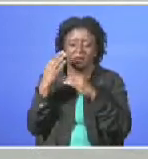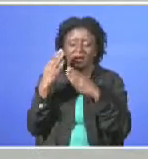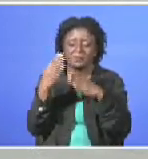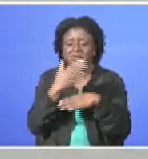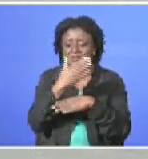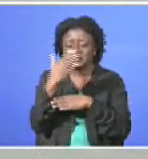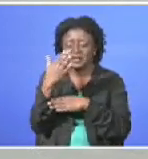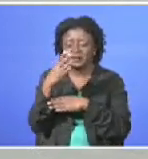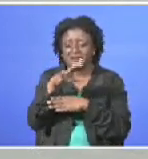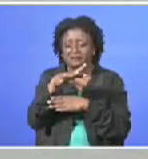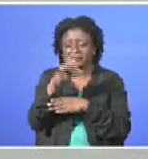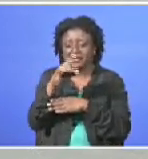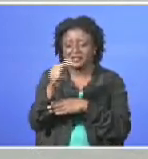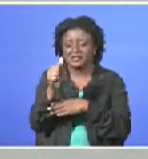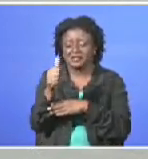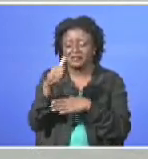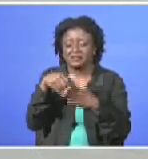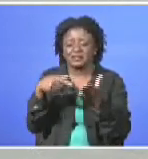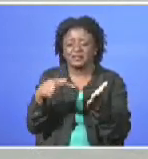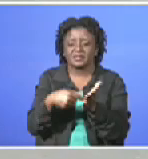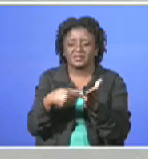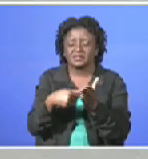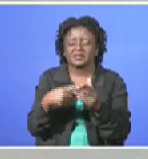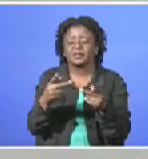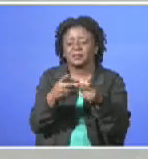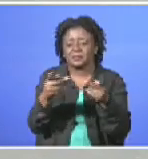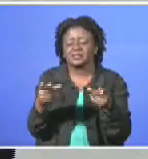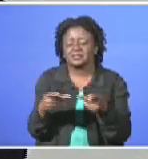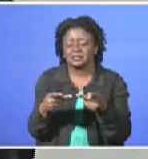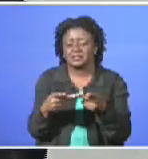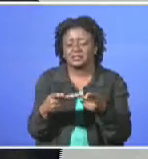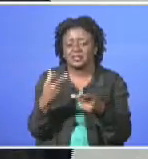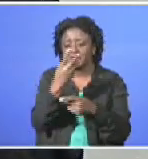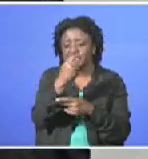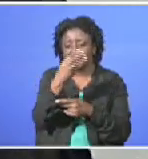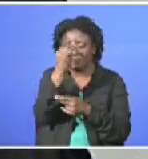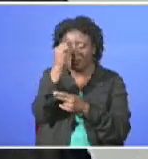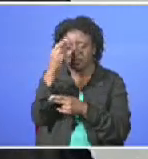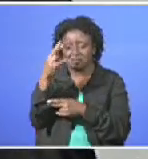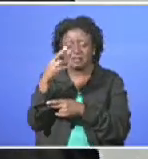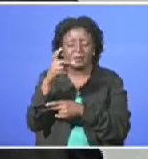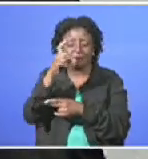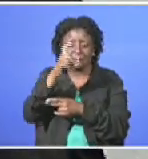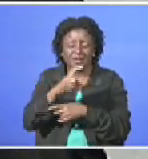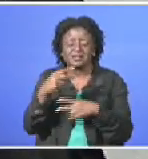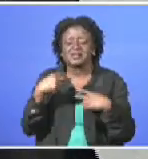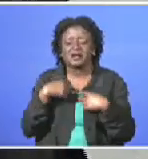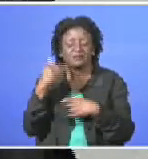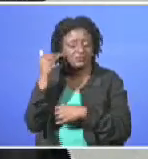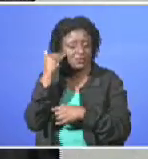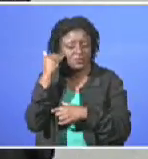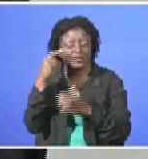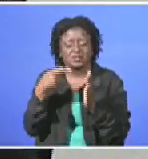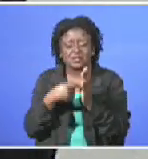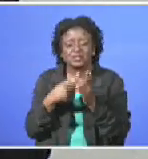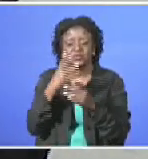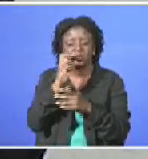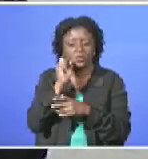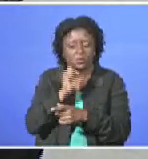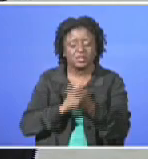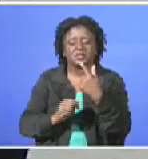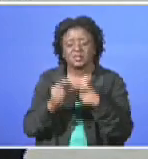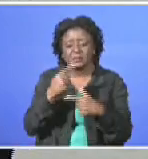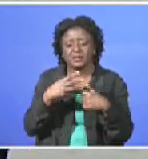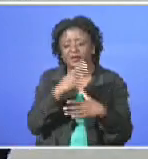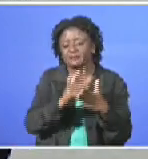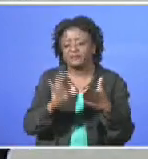itself in this position. The minister must have known that this was coming and failed